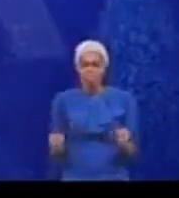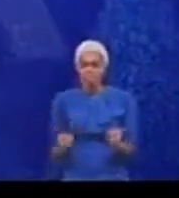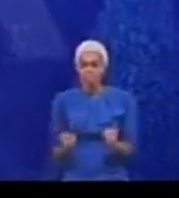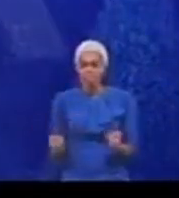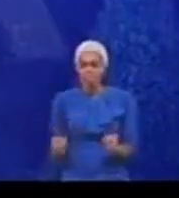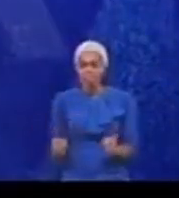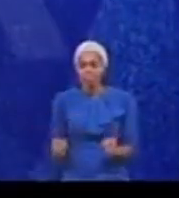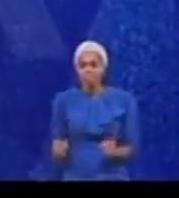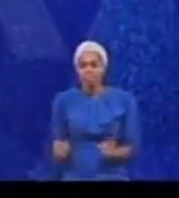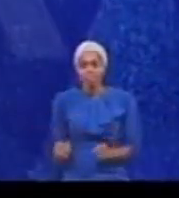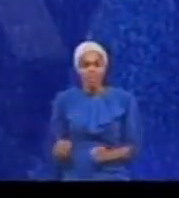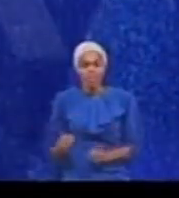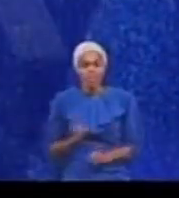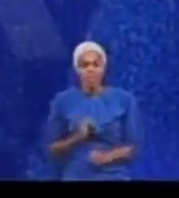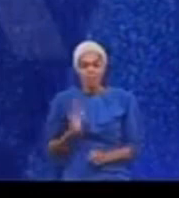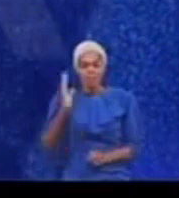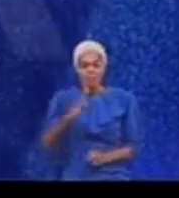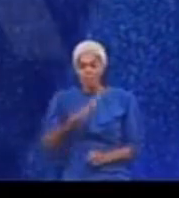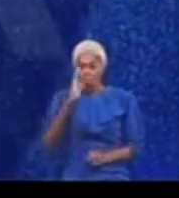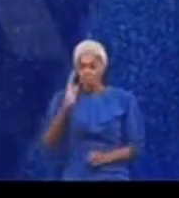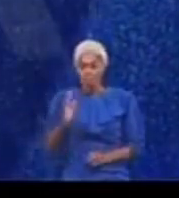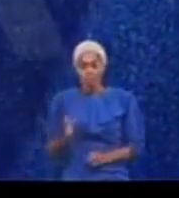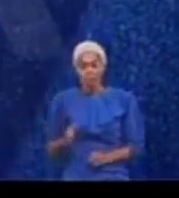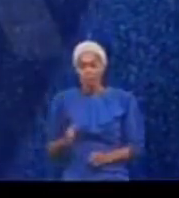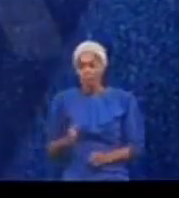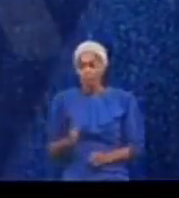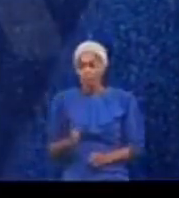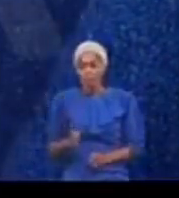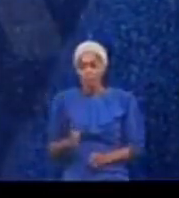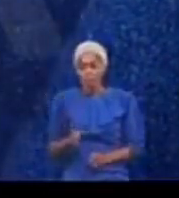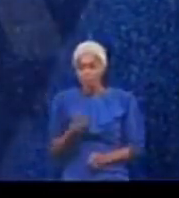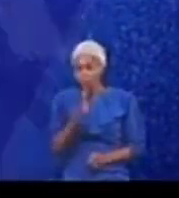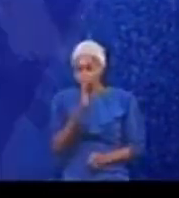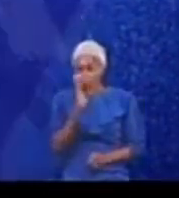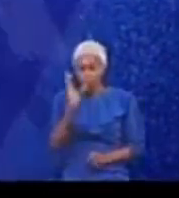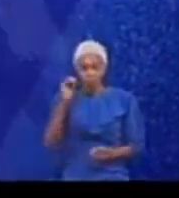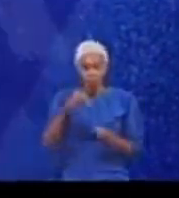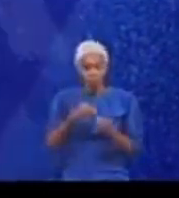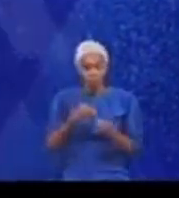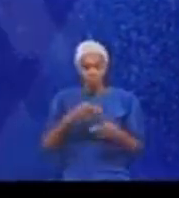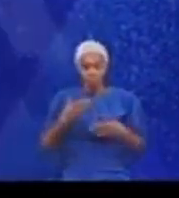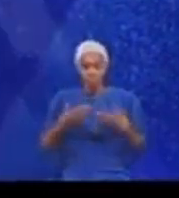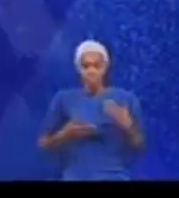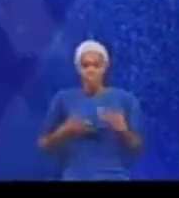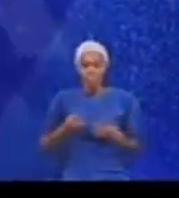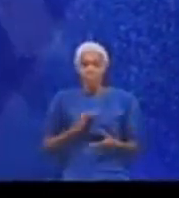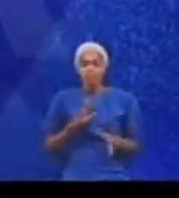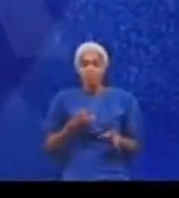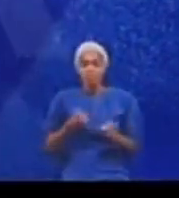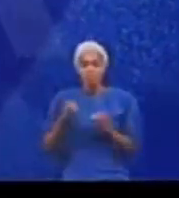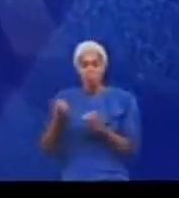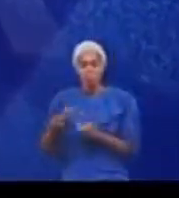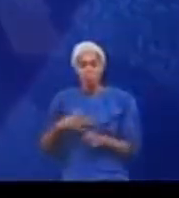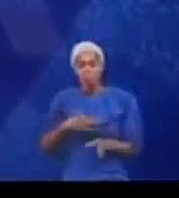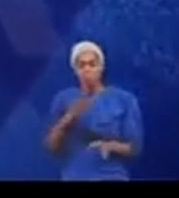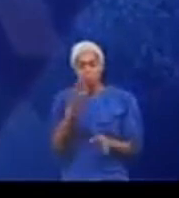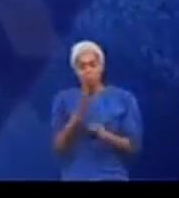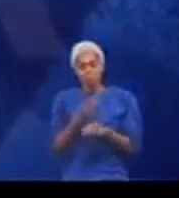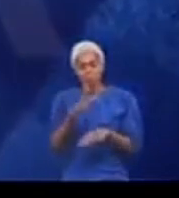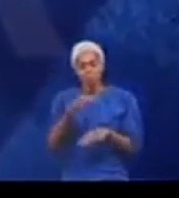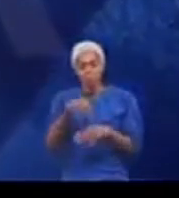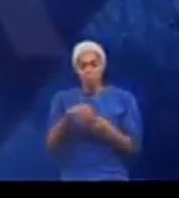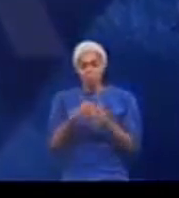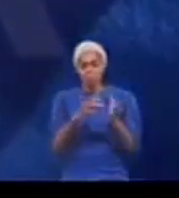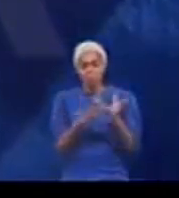me shaking, I've never been more glad that I